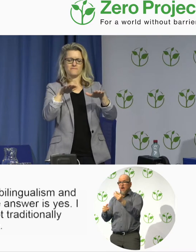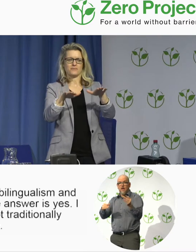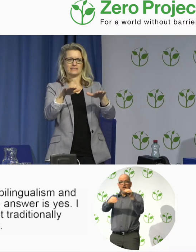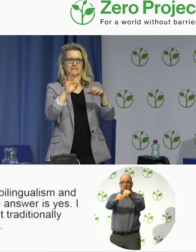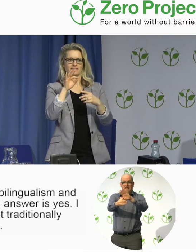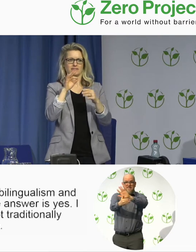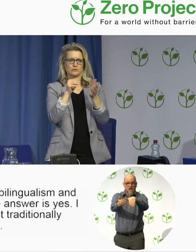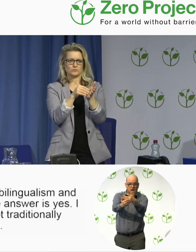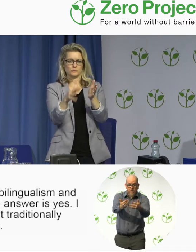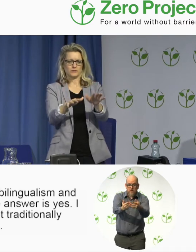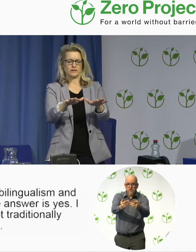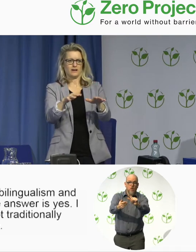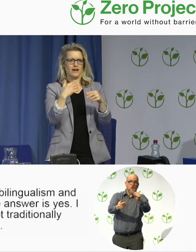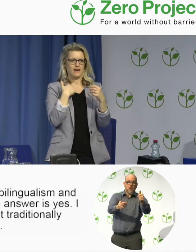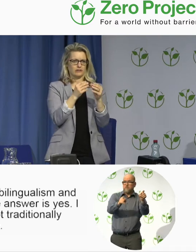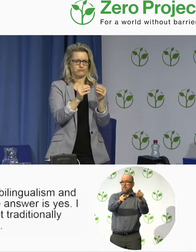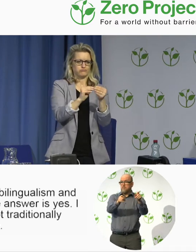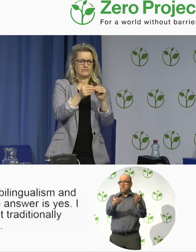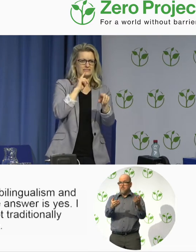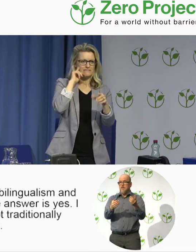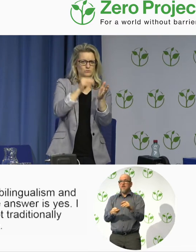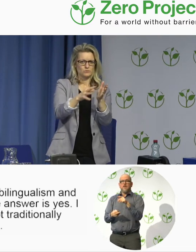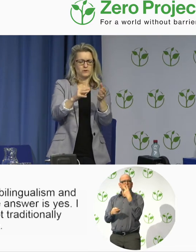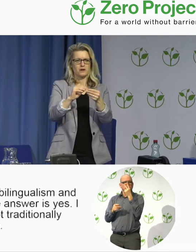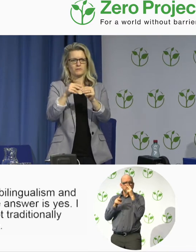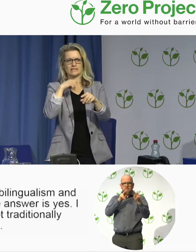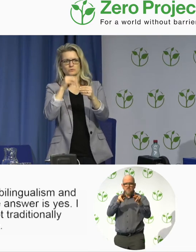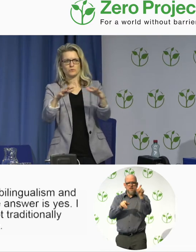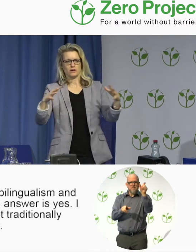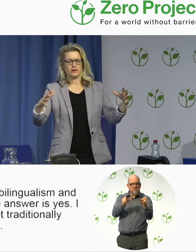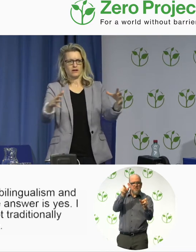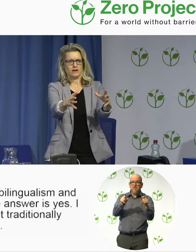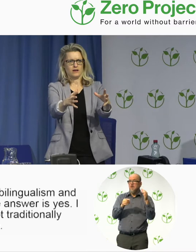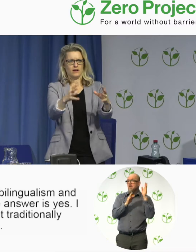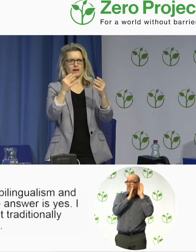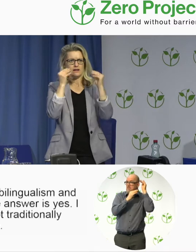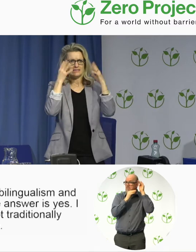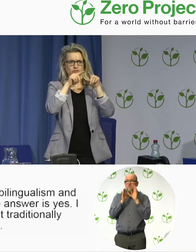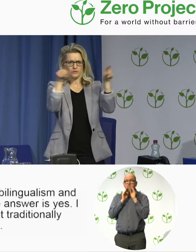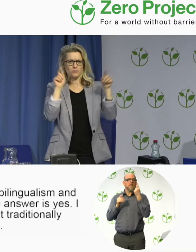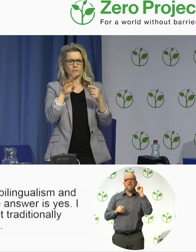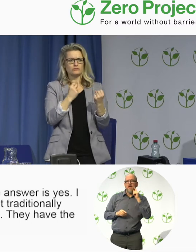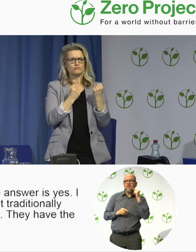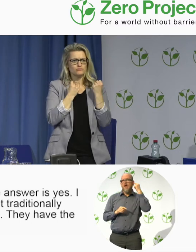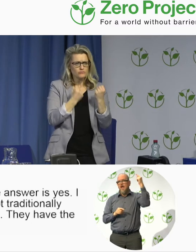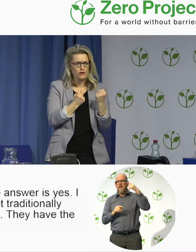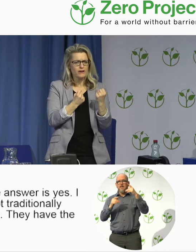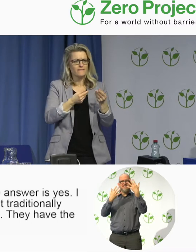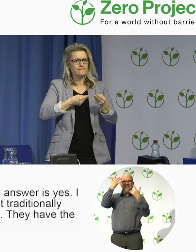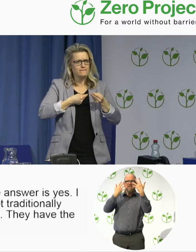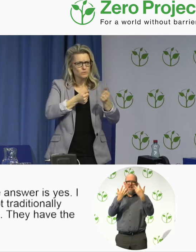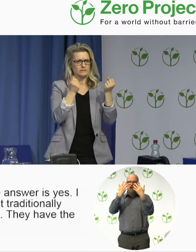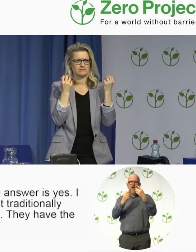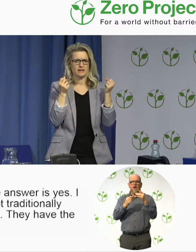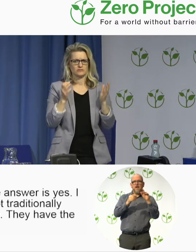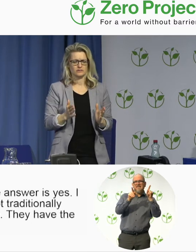start offering instruction in sign language, but they have a balance of students. So they have the right number of students that are already signers